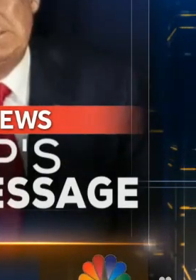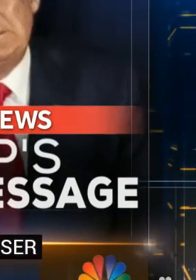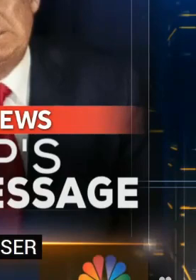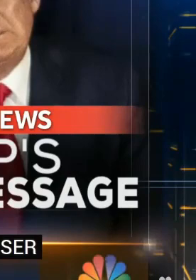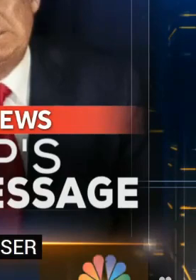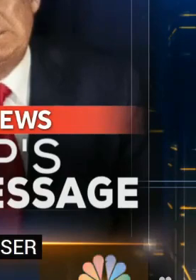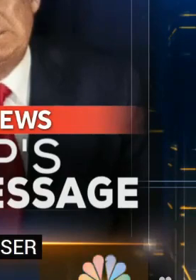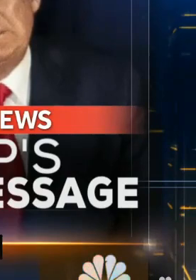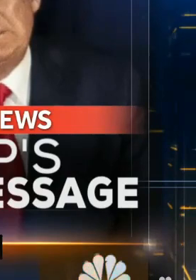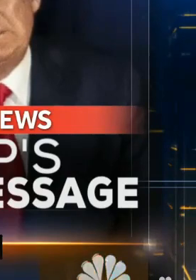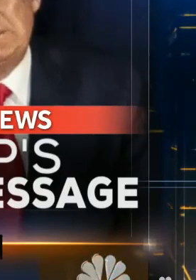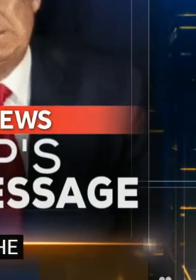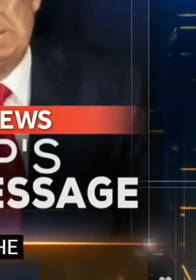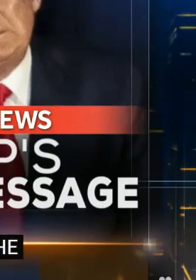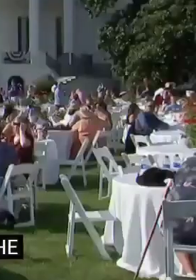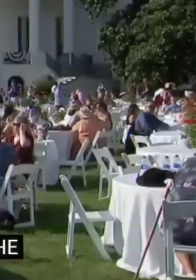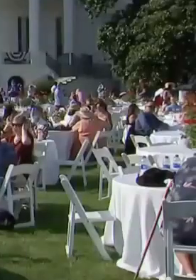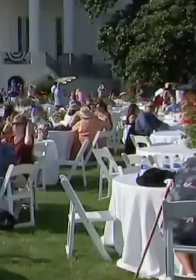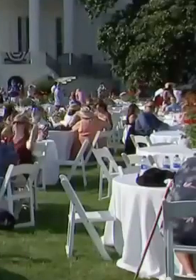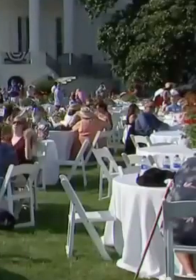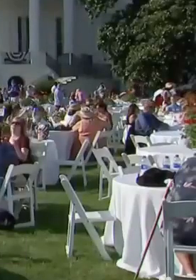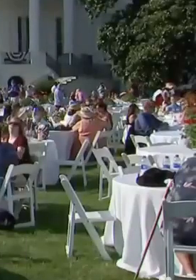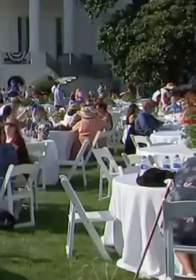the virus. Here's Kelly O'Donnell.